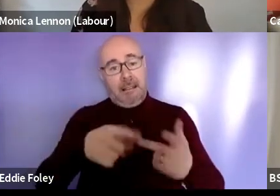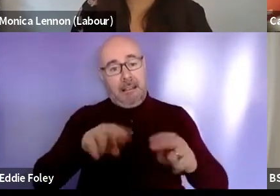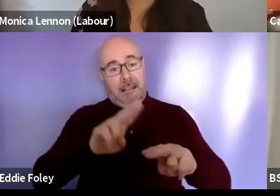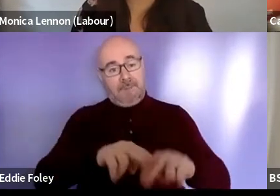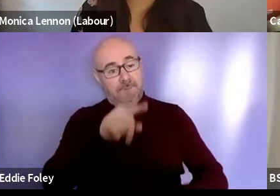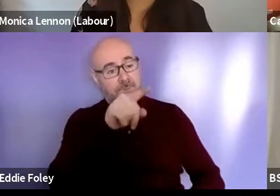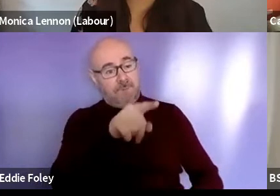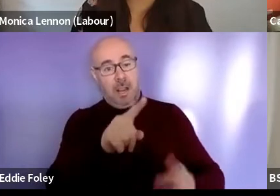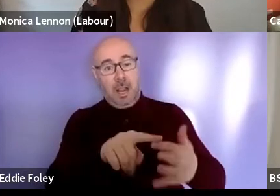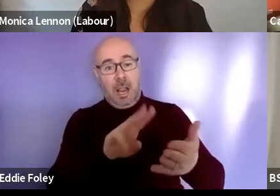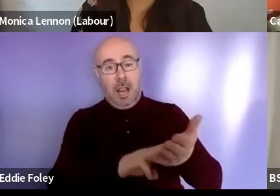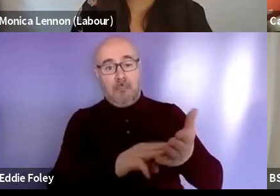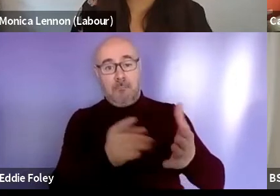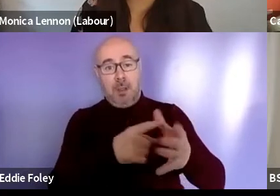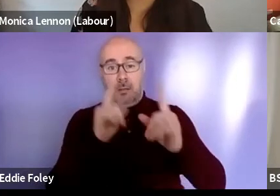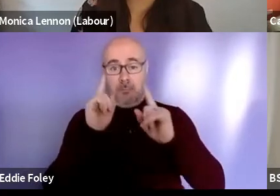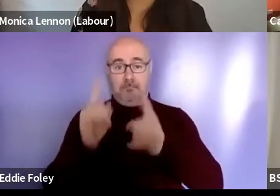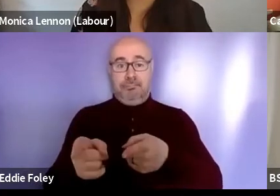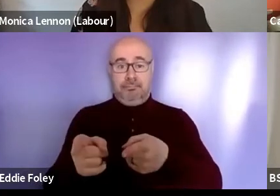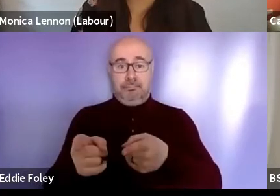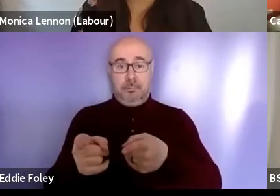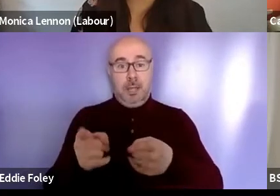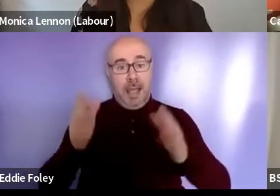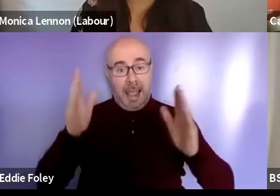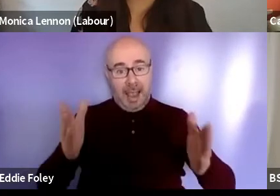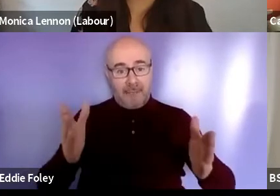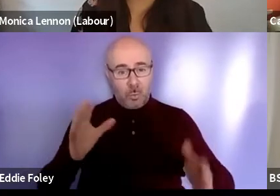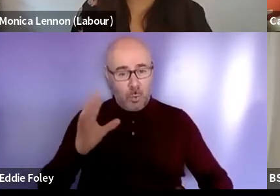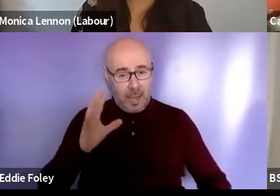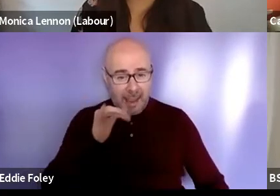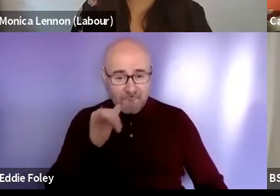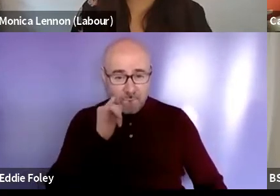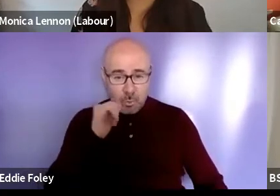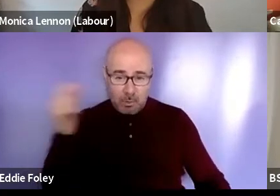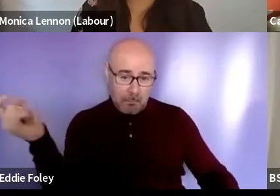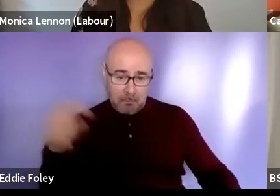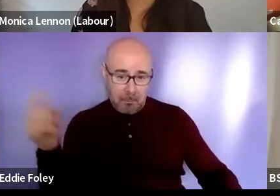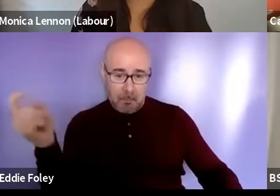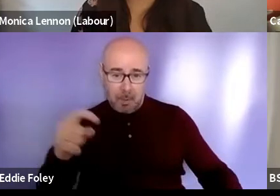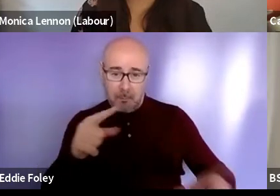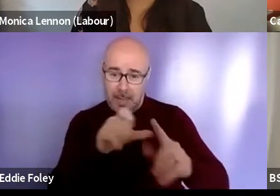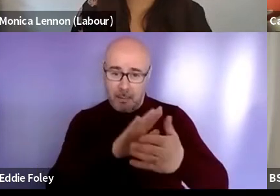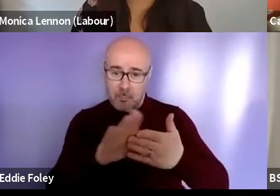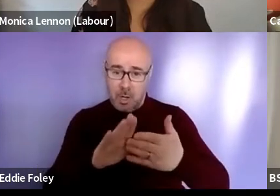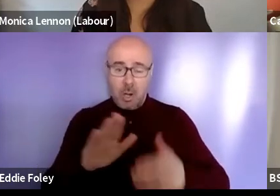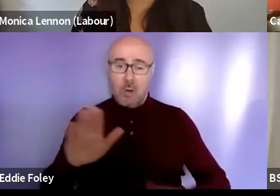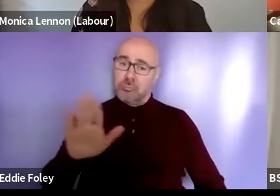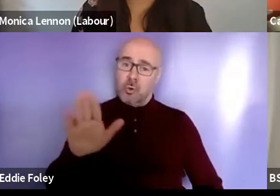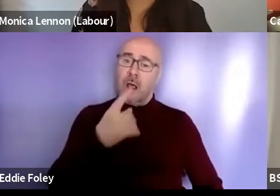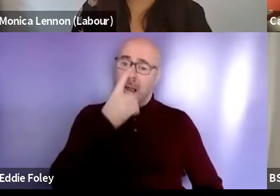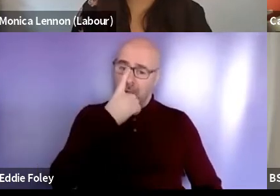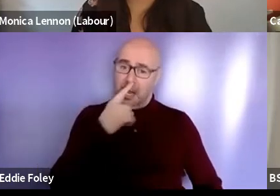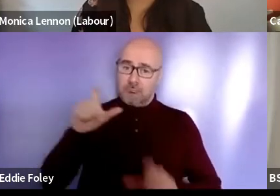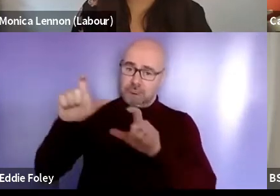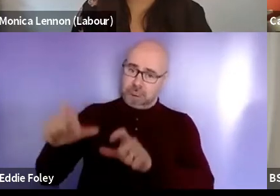have to come to Edinburgh every week to vote? No, she can probably do it online. It's up to her, but she could be given the choice of doing it